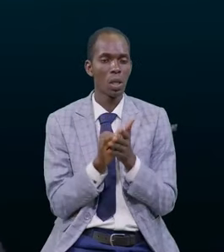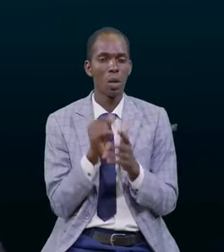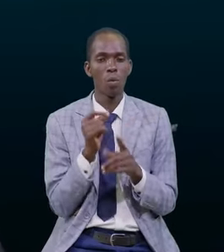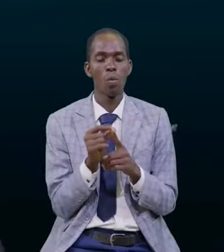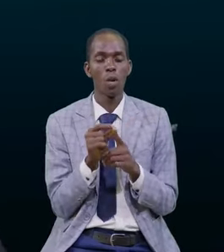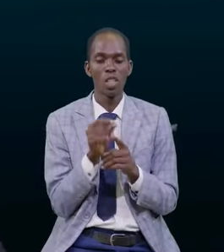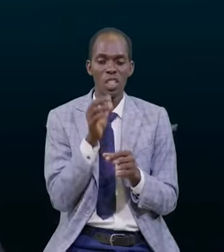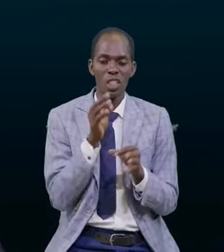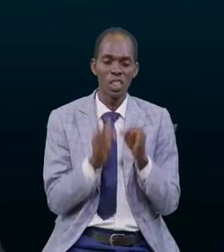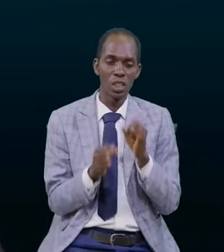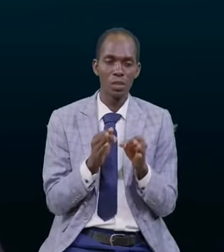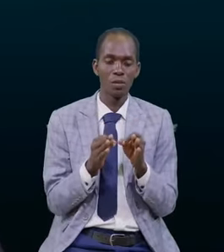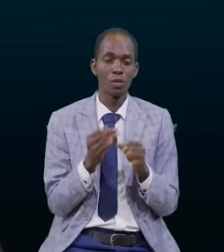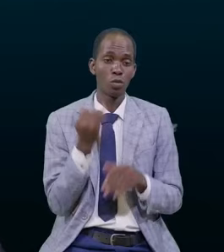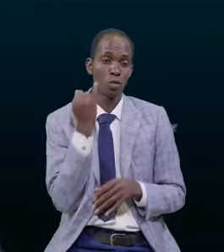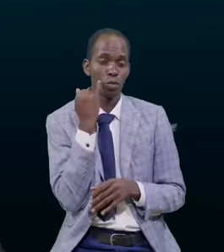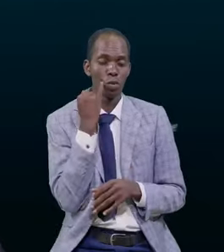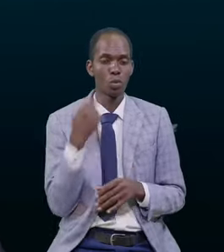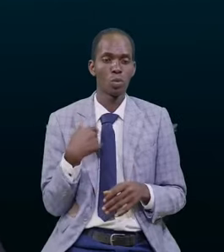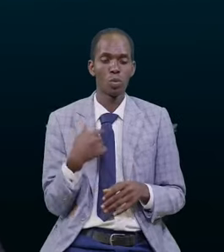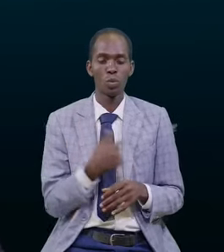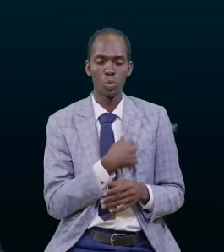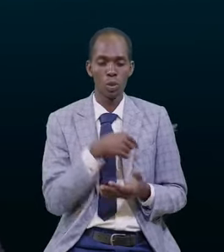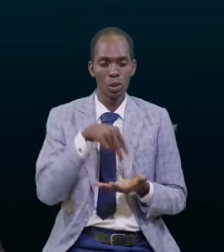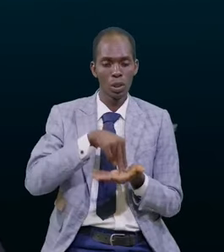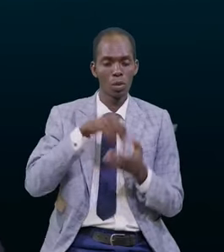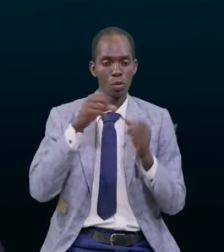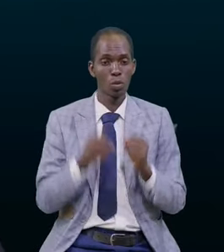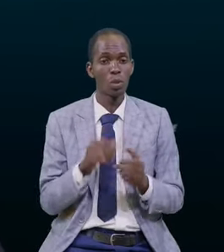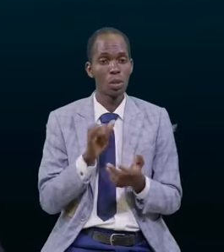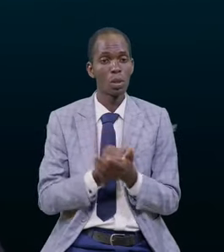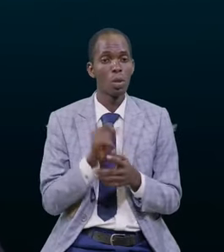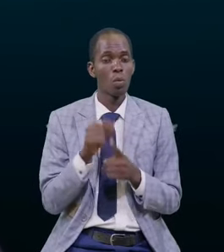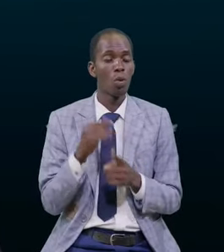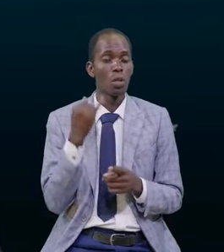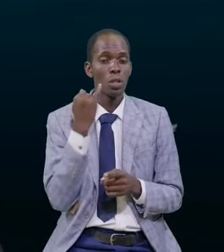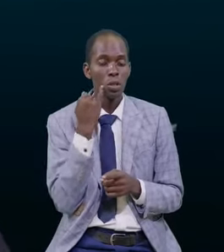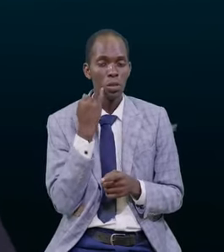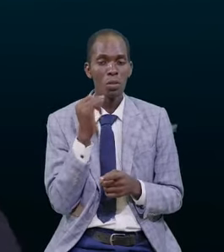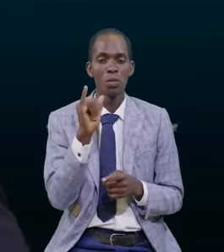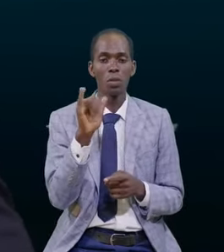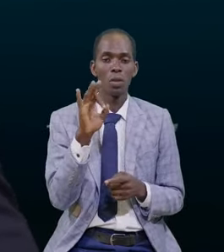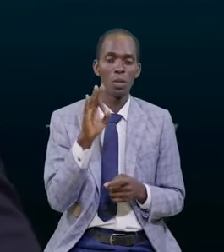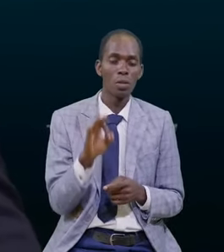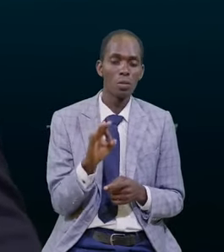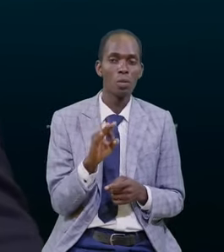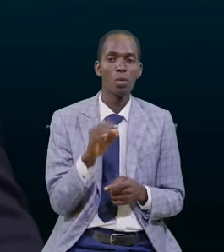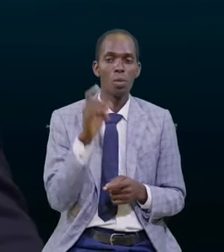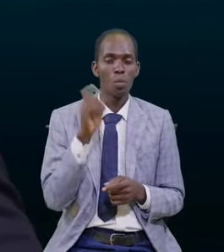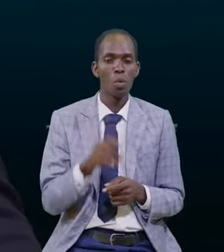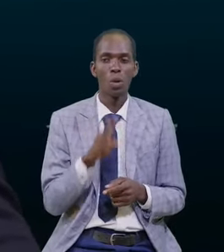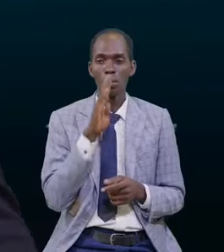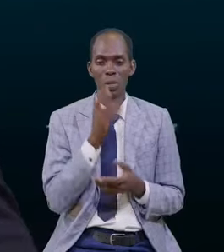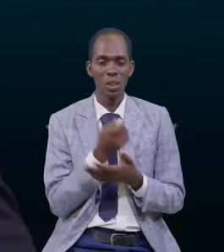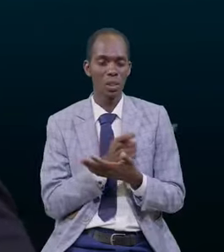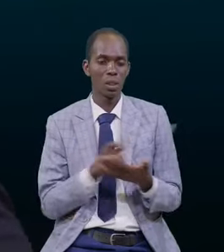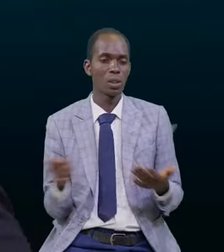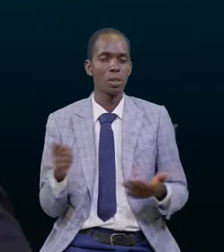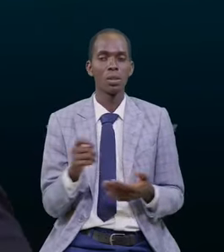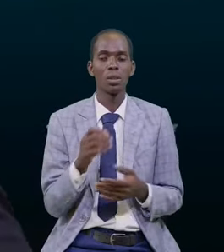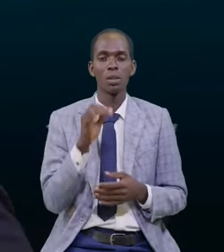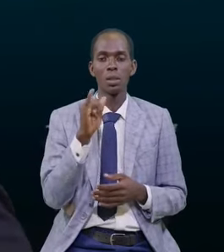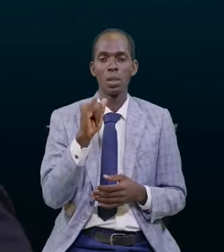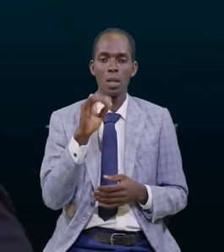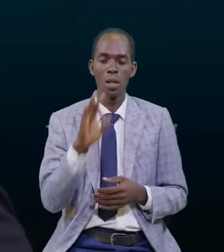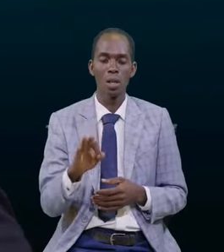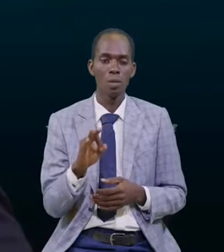hold fast that's if should have been made probably in capital if because it's so significant it's so